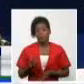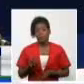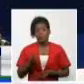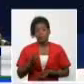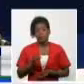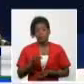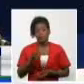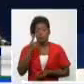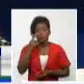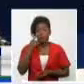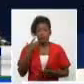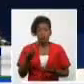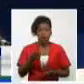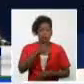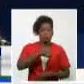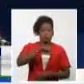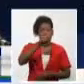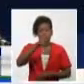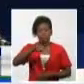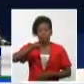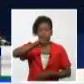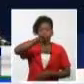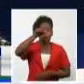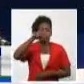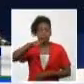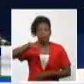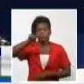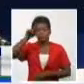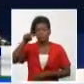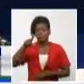when the COVID measures were taken,